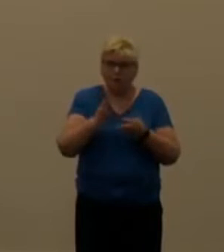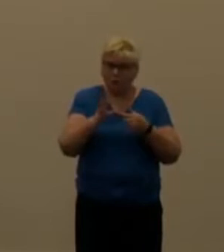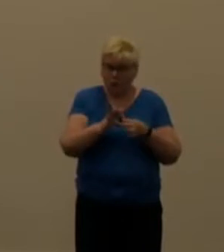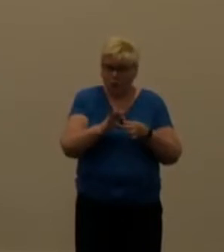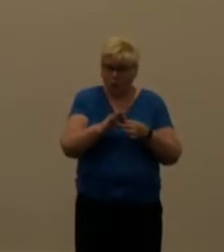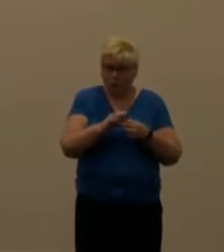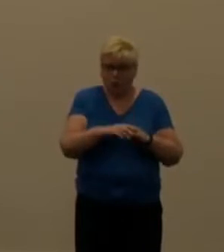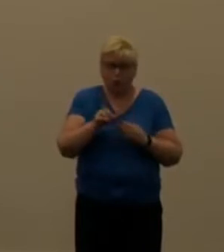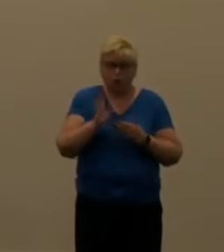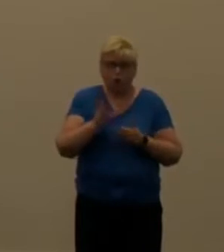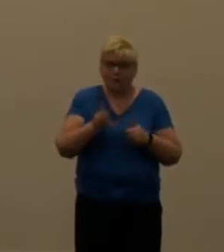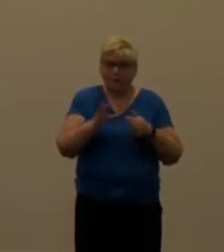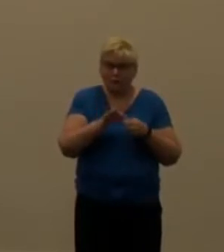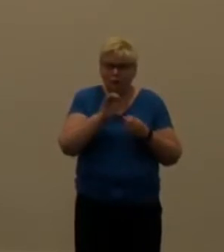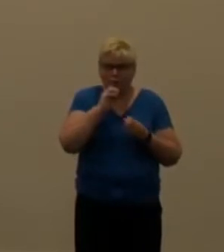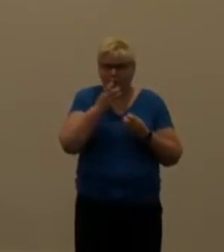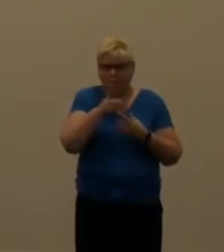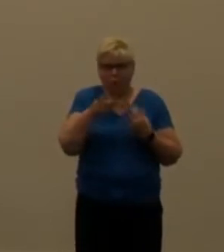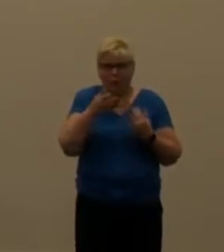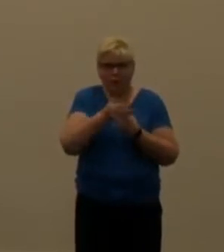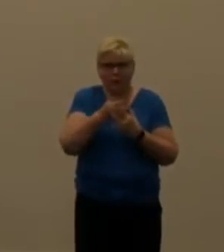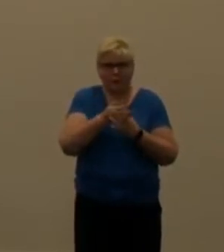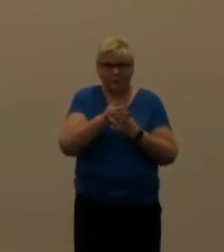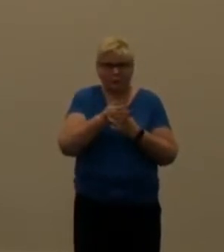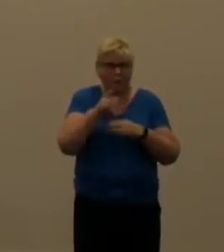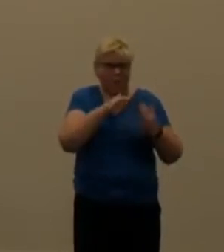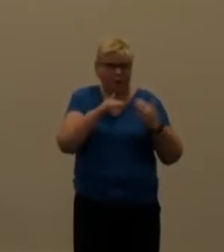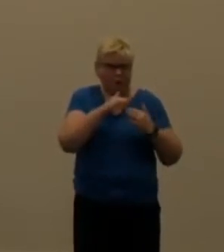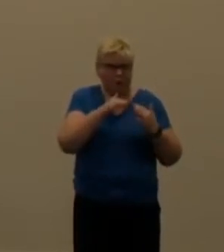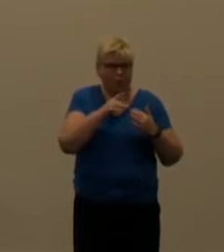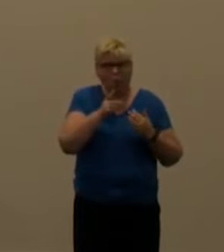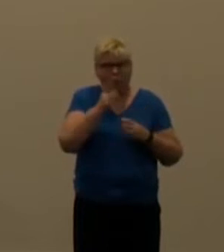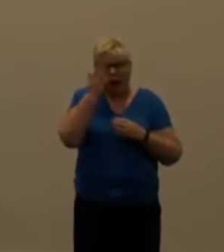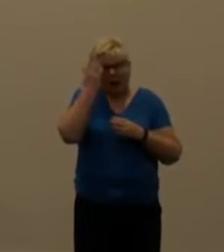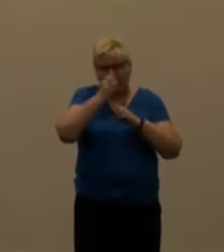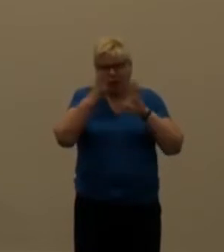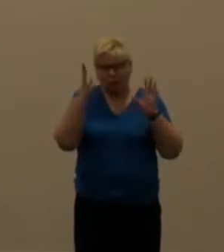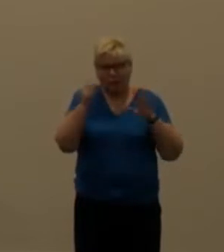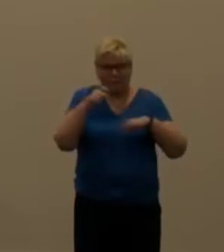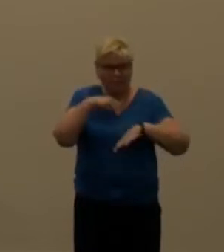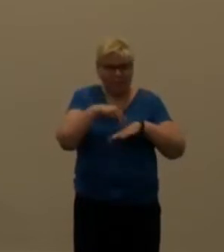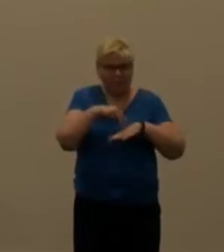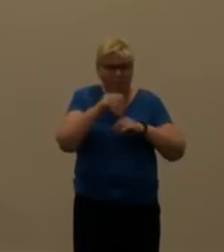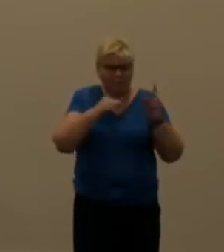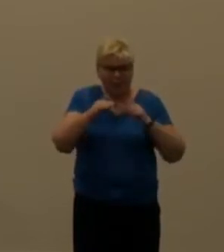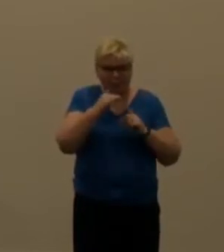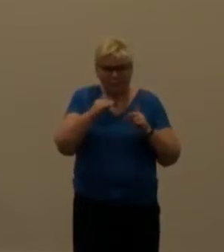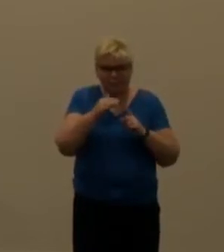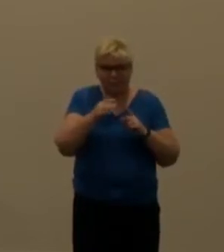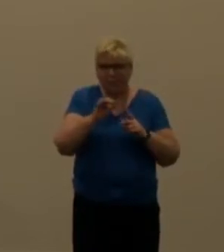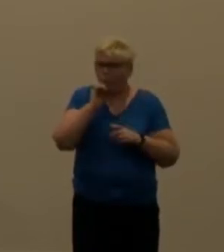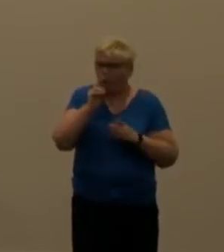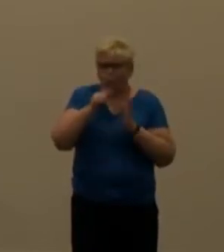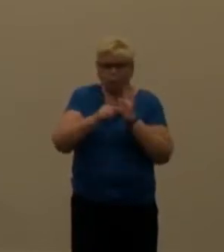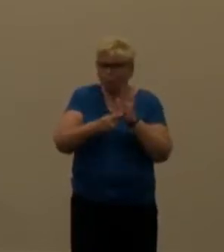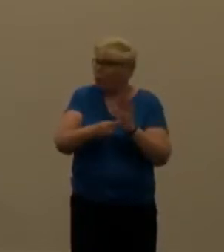So this service connection will give you access to a certain environment. So let's imagine we have a Power Platform environment. We have, and I will show it to